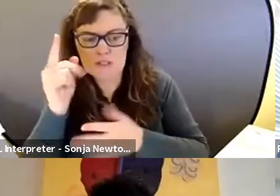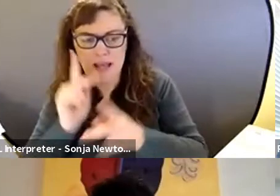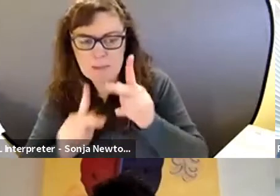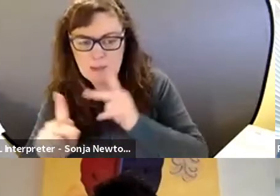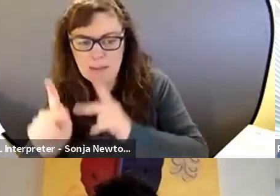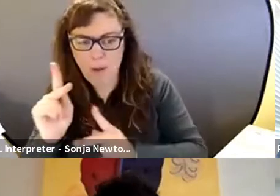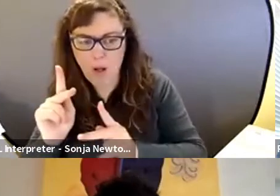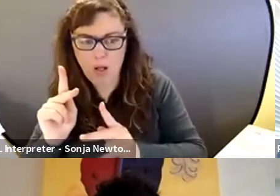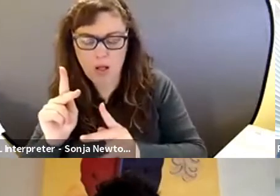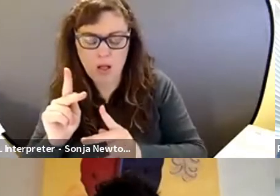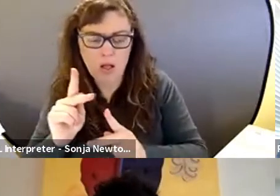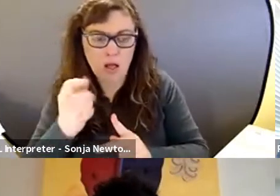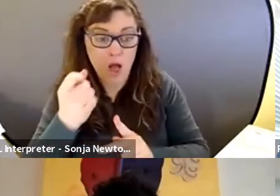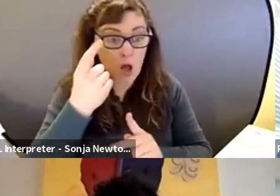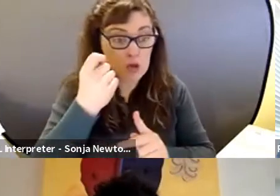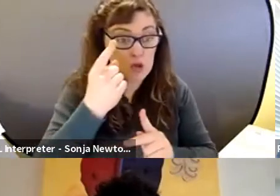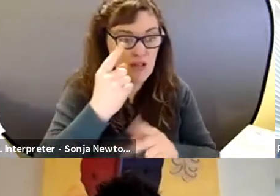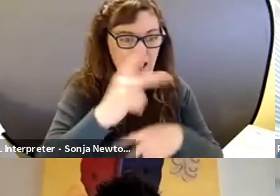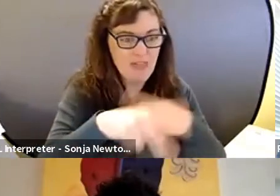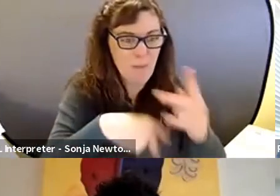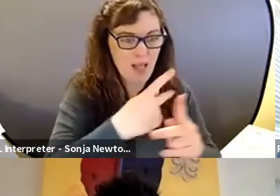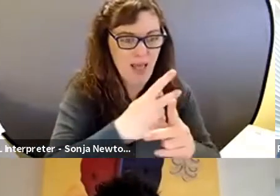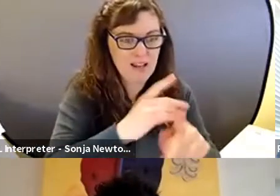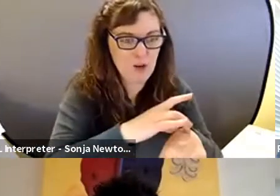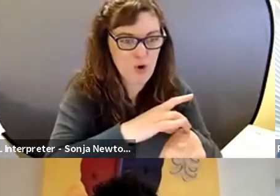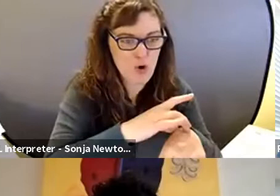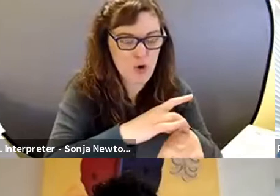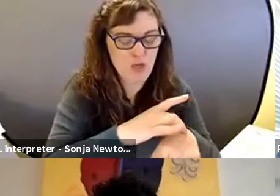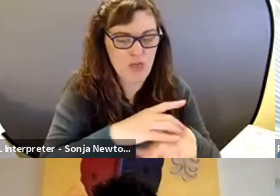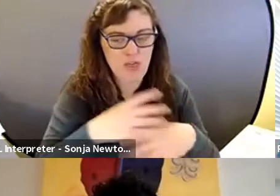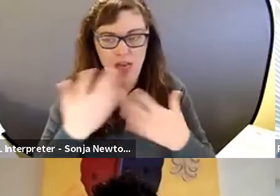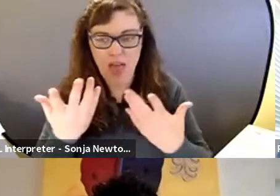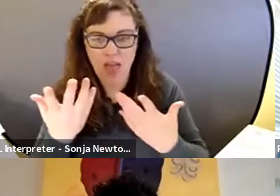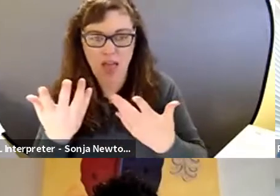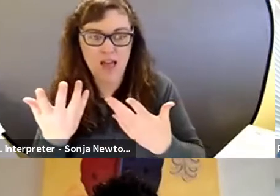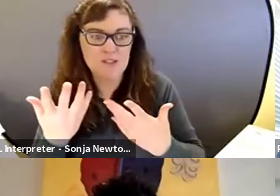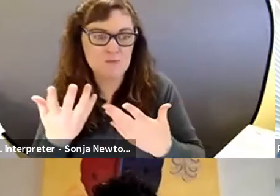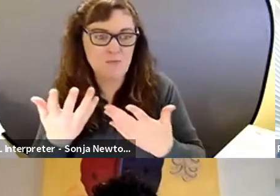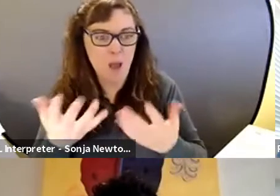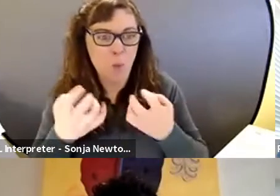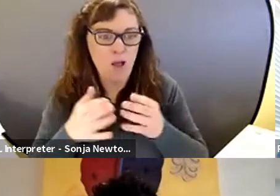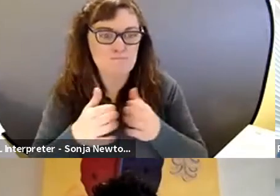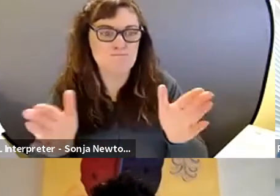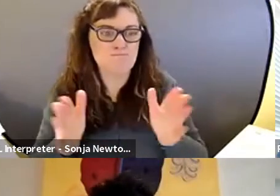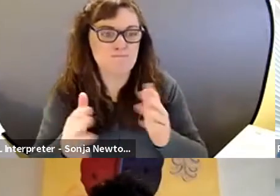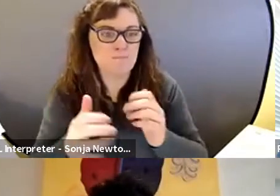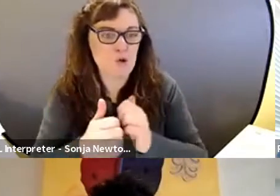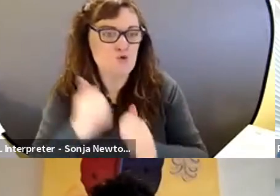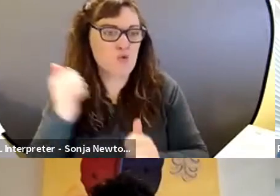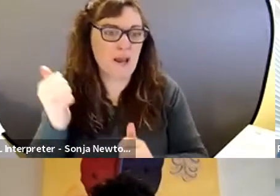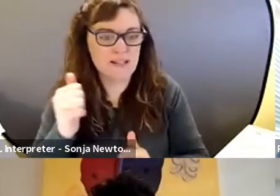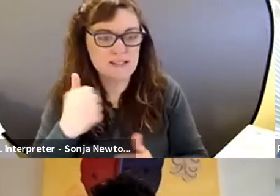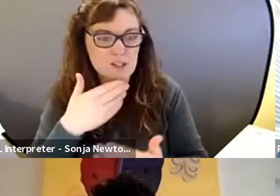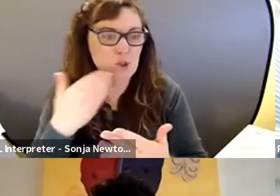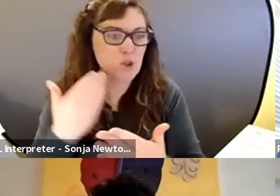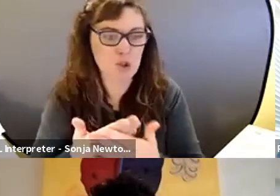planet, and also knowing how to generate ideas for the greatest good. So that's really how I try to approach it.